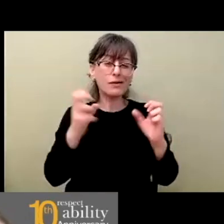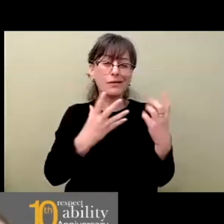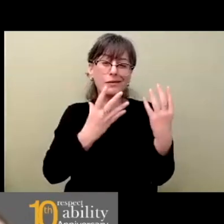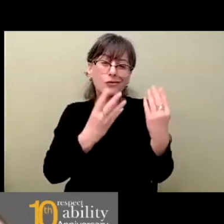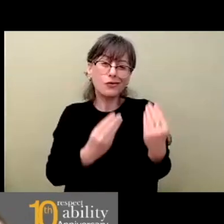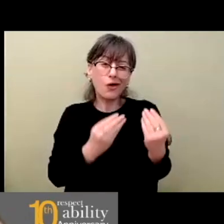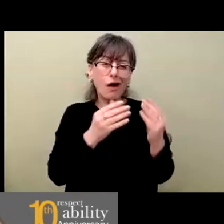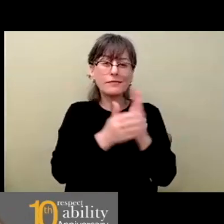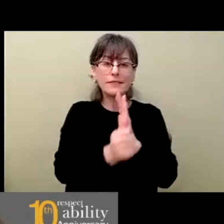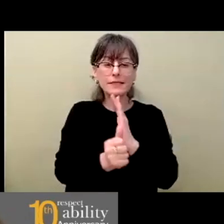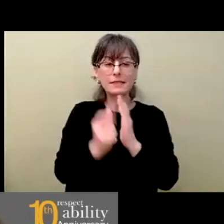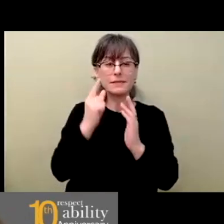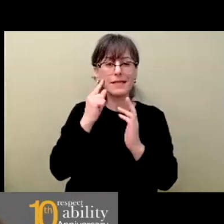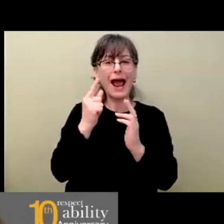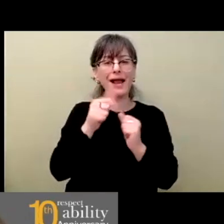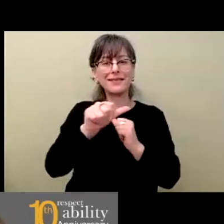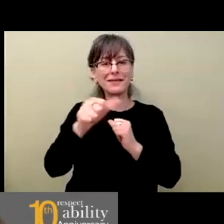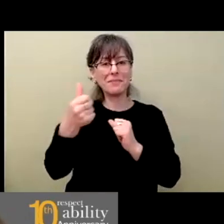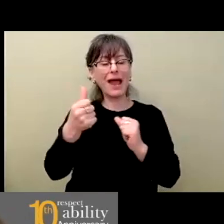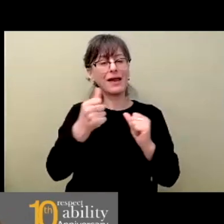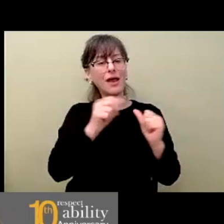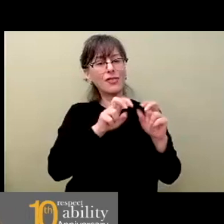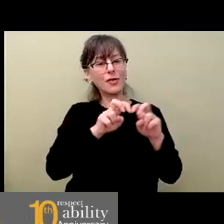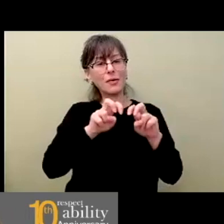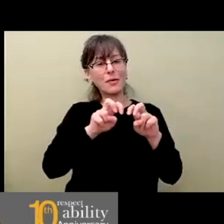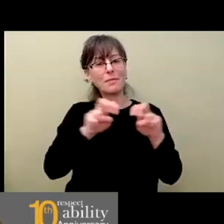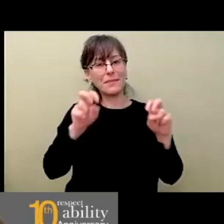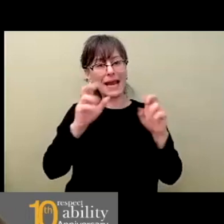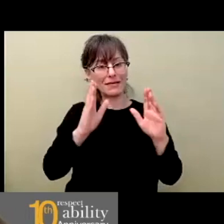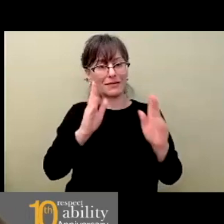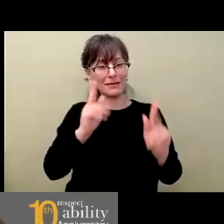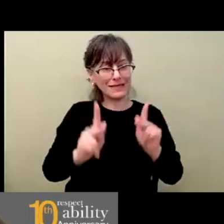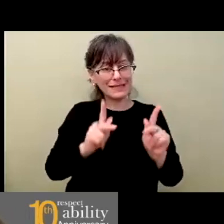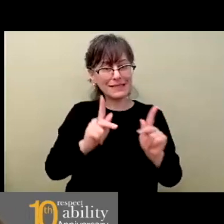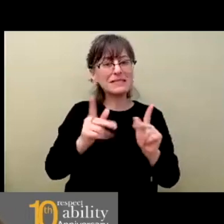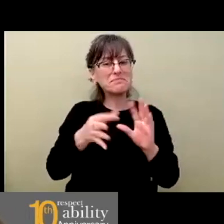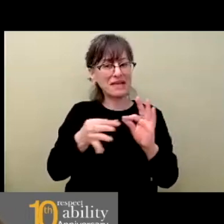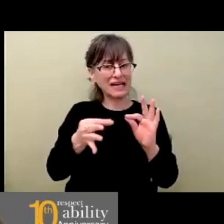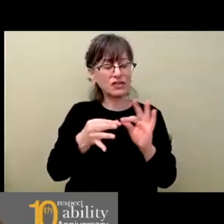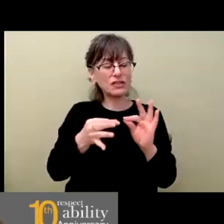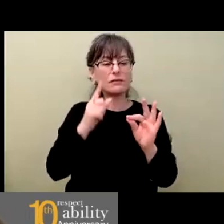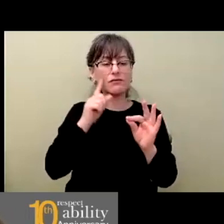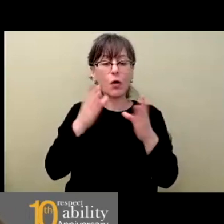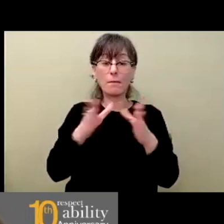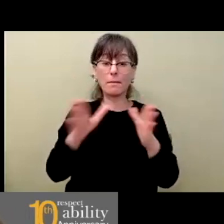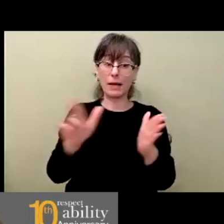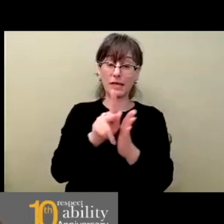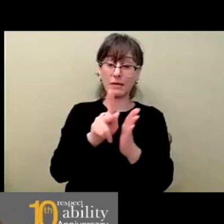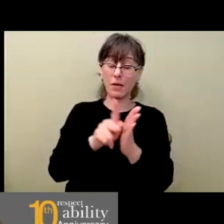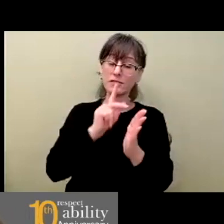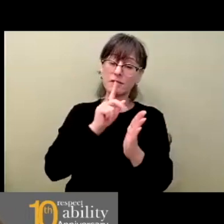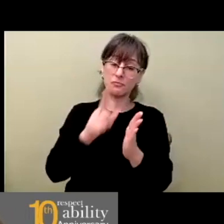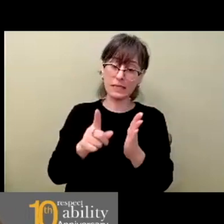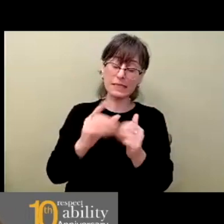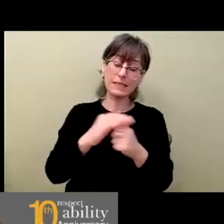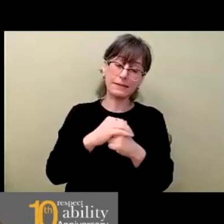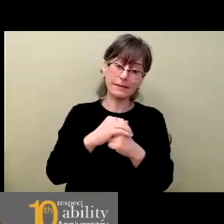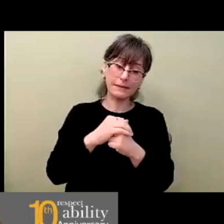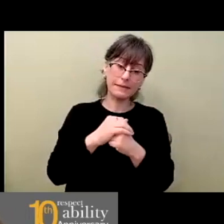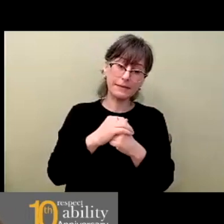I think both of them touched on them nicely. I think the important thing is in public policy, in a way,